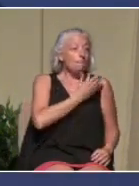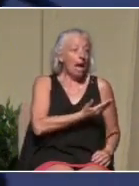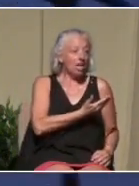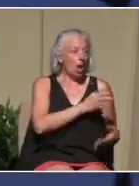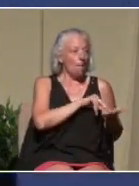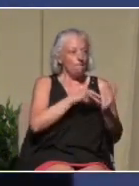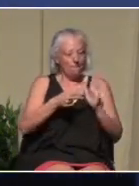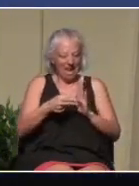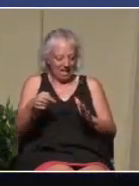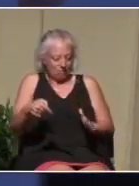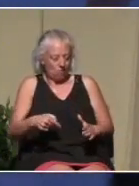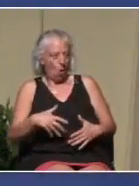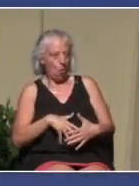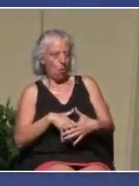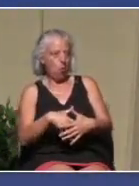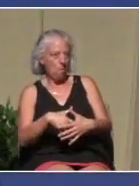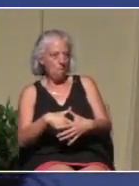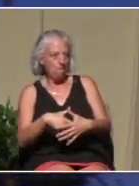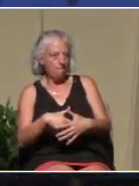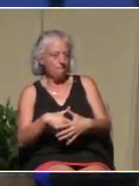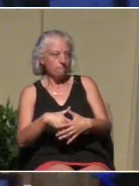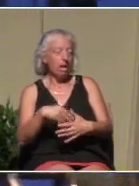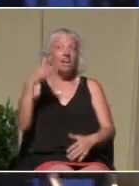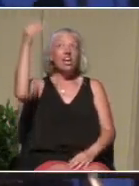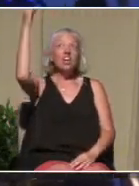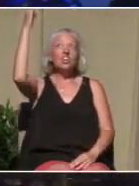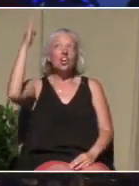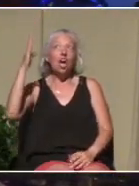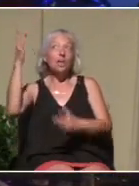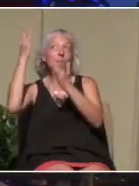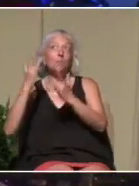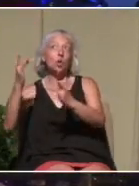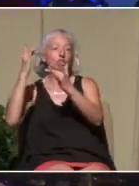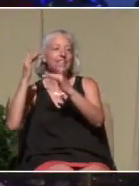words, God's mercy is womb-like.